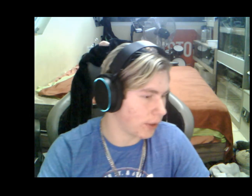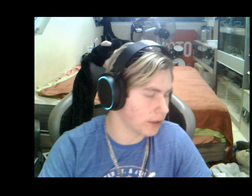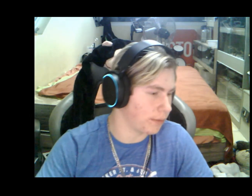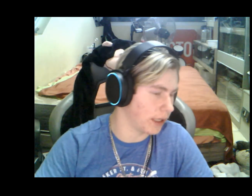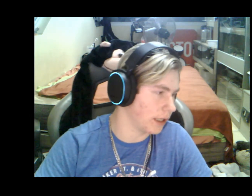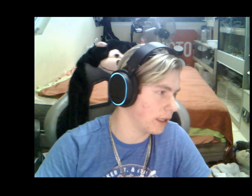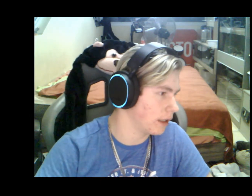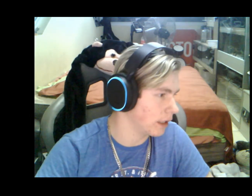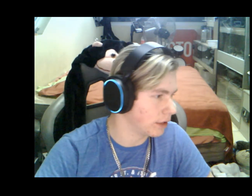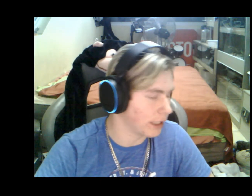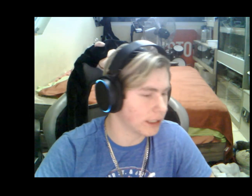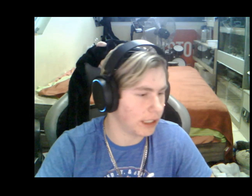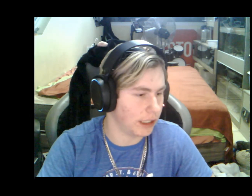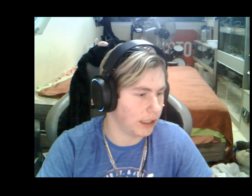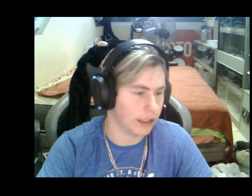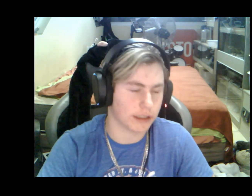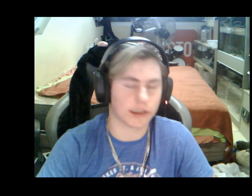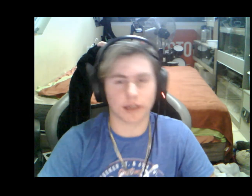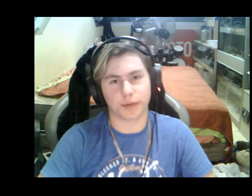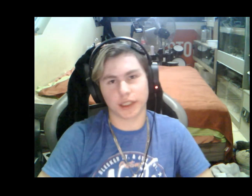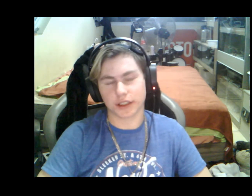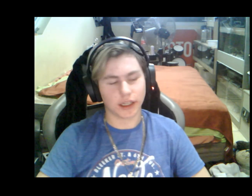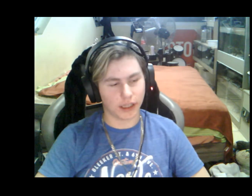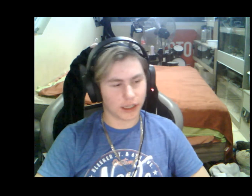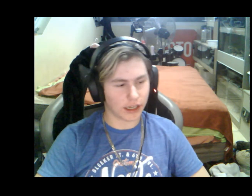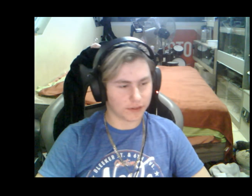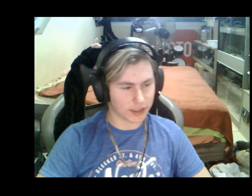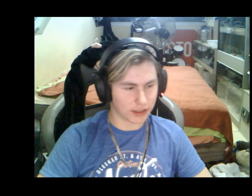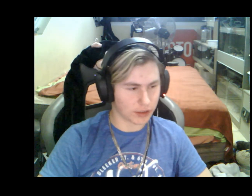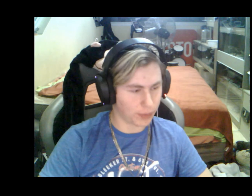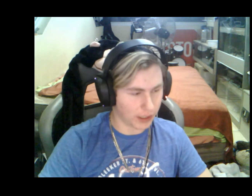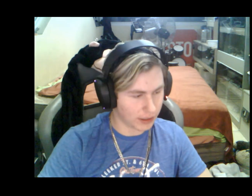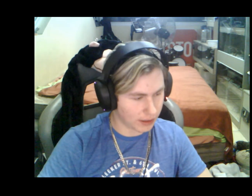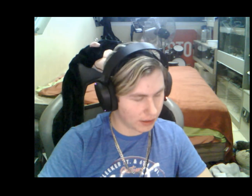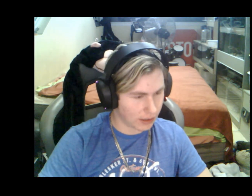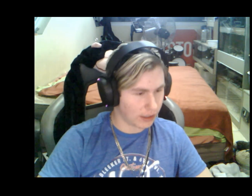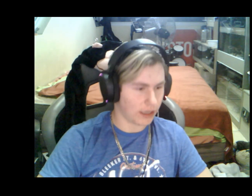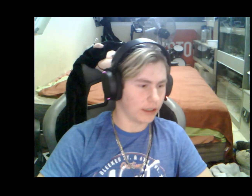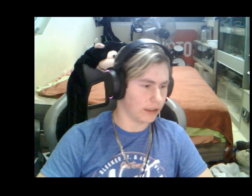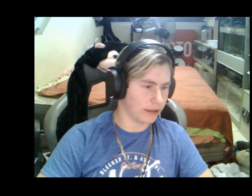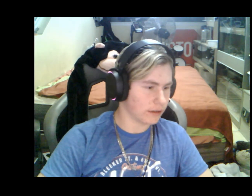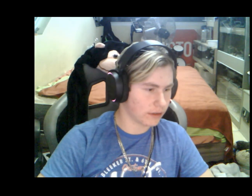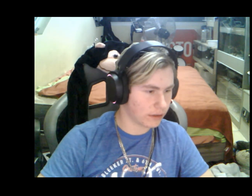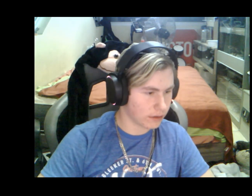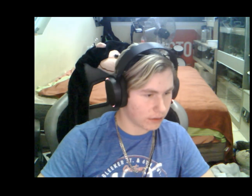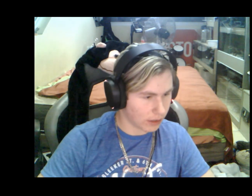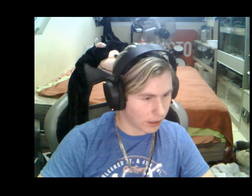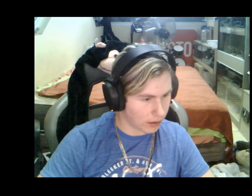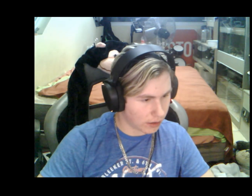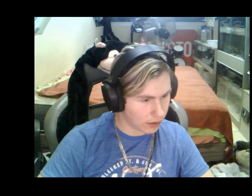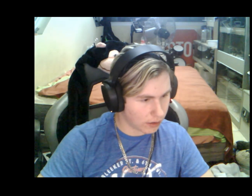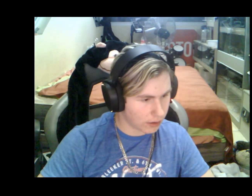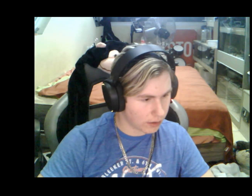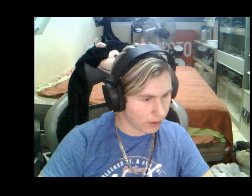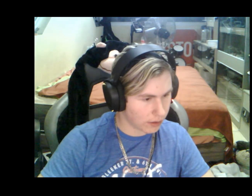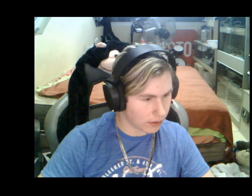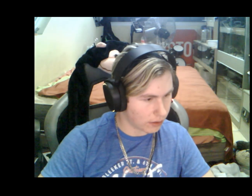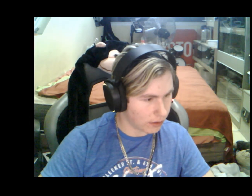there was supposed to be a address, he just didn't pitch. Kind of just disappeared. And yeah.